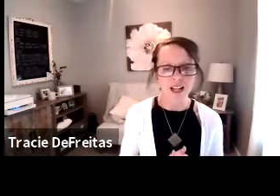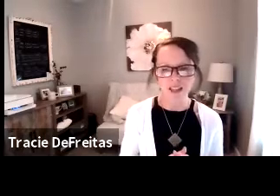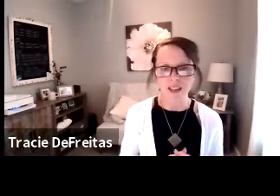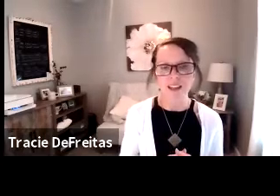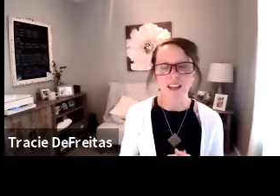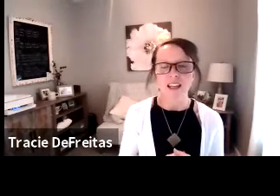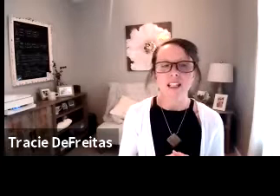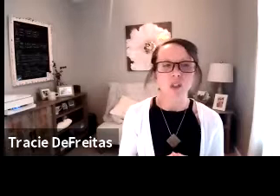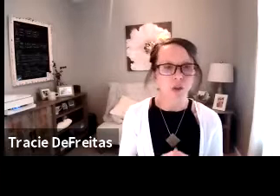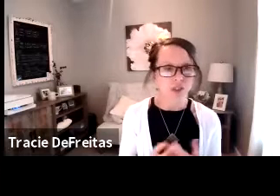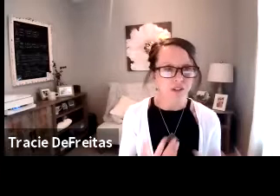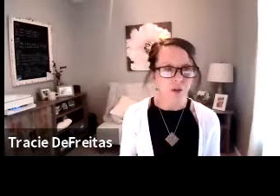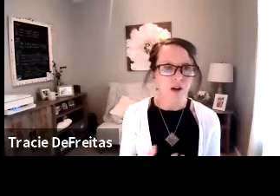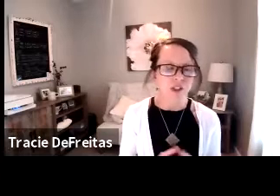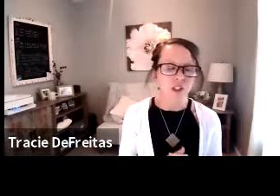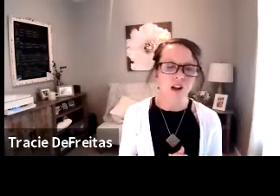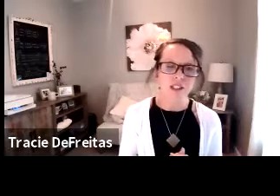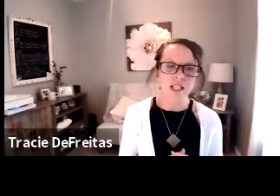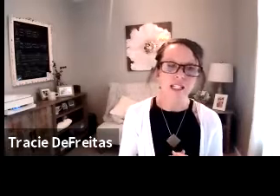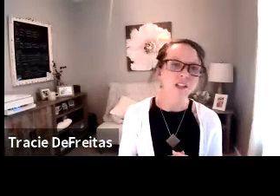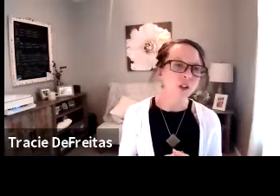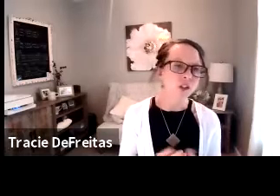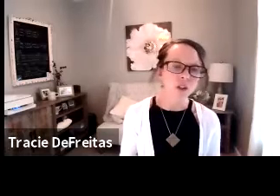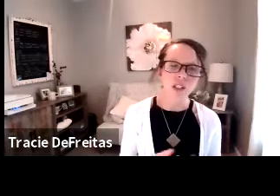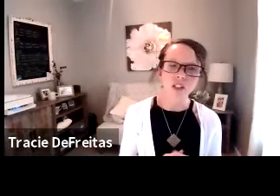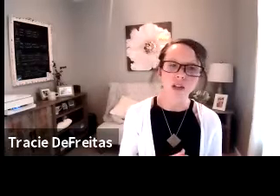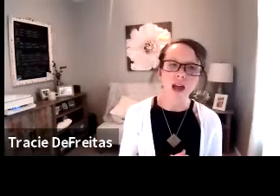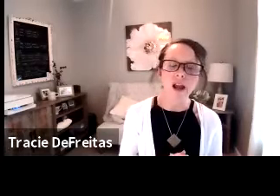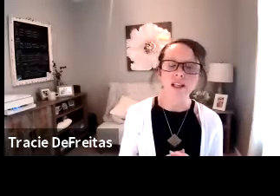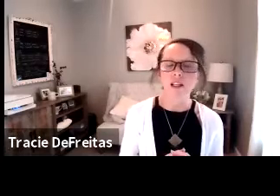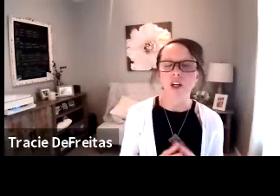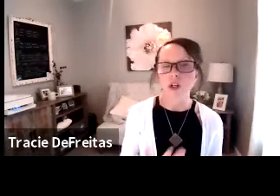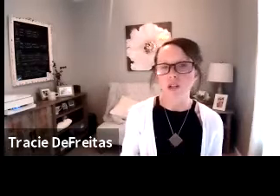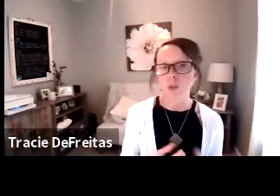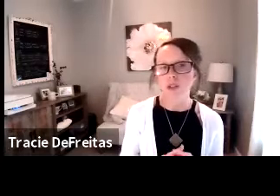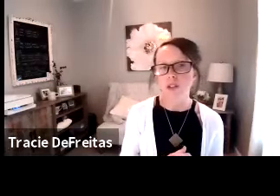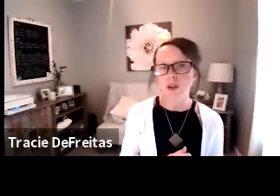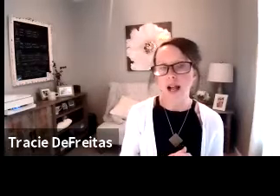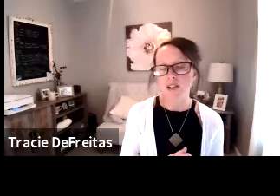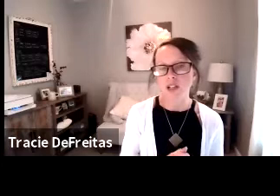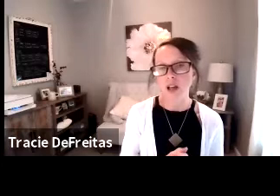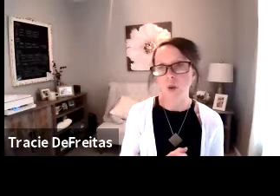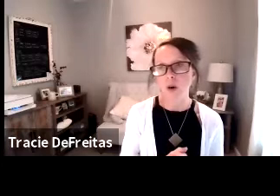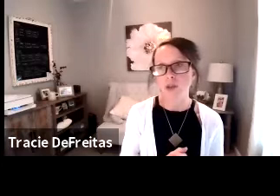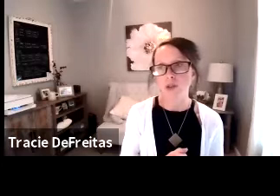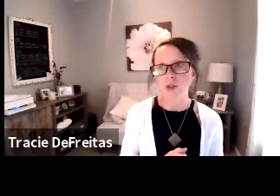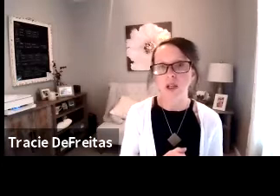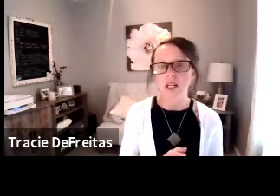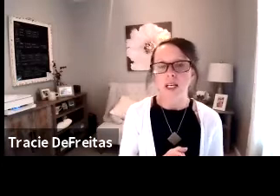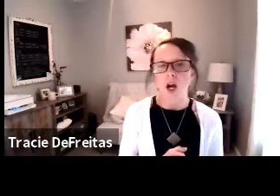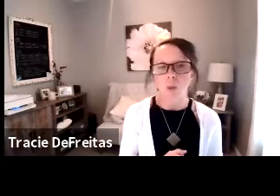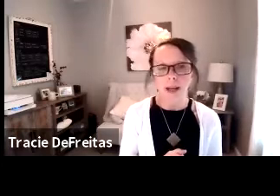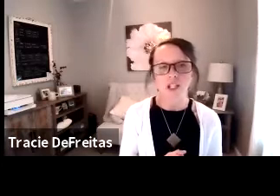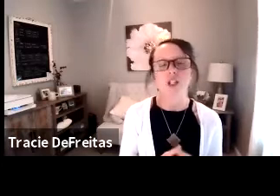more slide, I think. So if you are interested in contacting us, you can certainly do that. I encourage everyone to go to askjan.org to